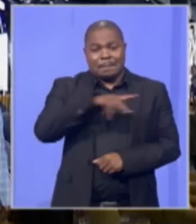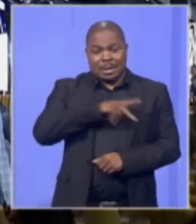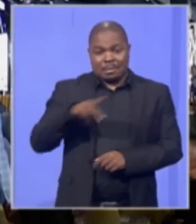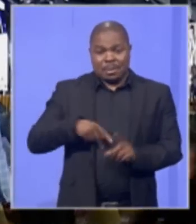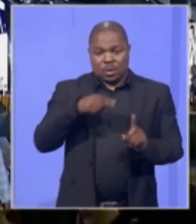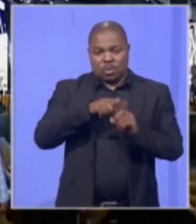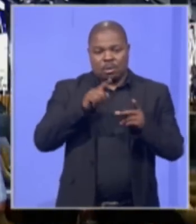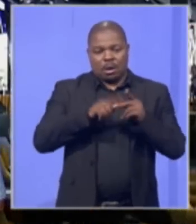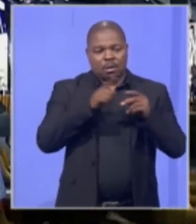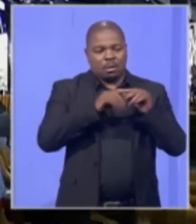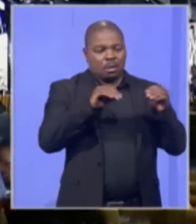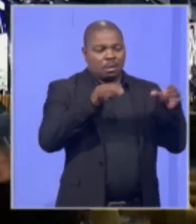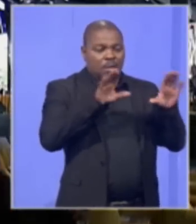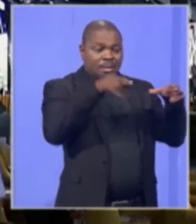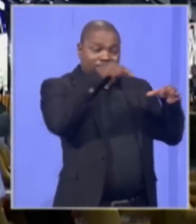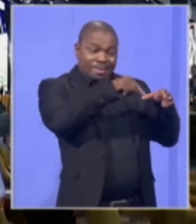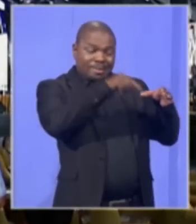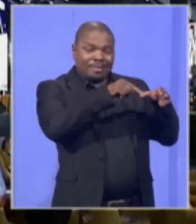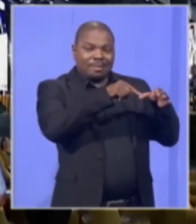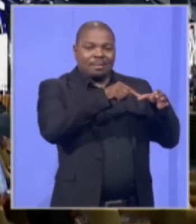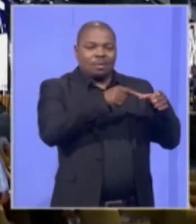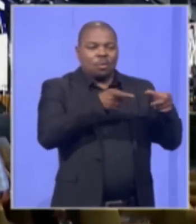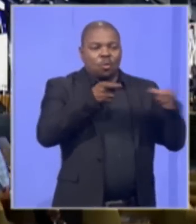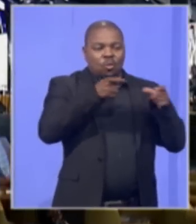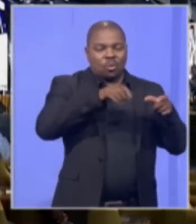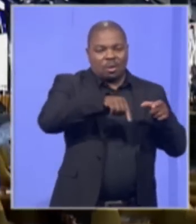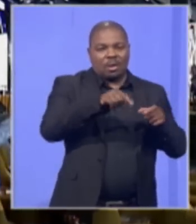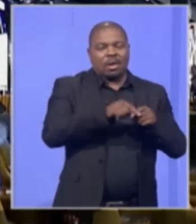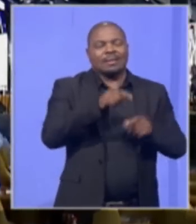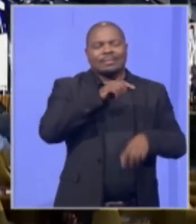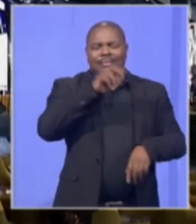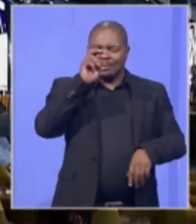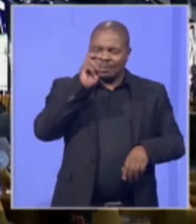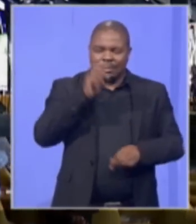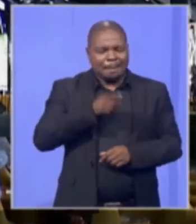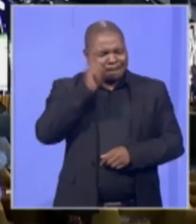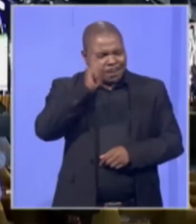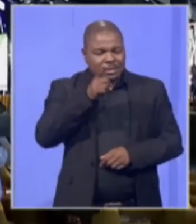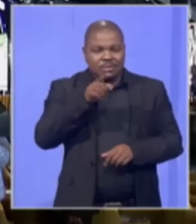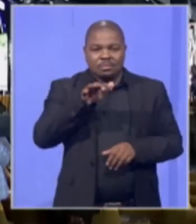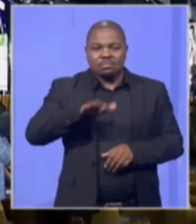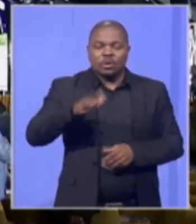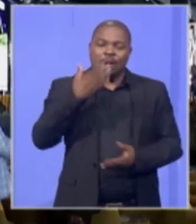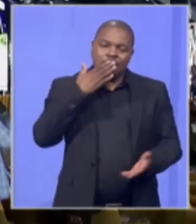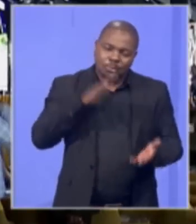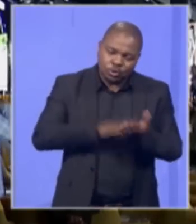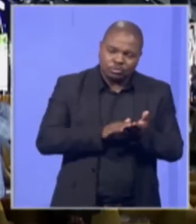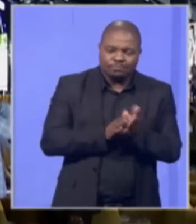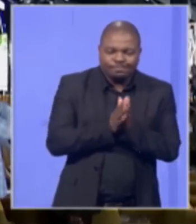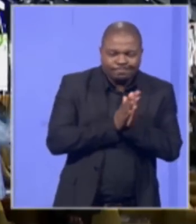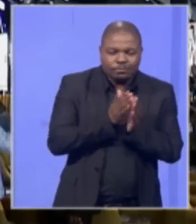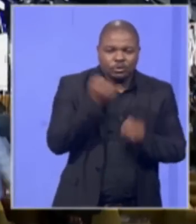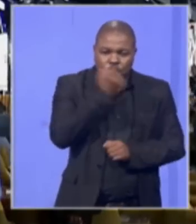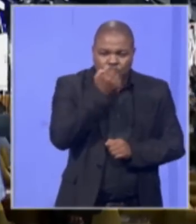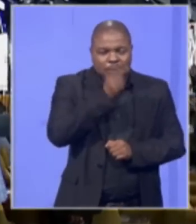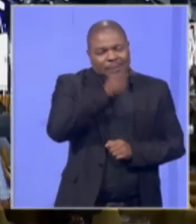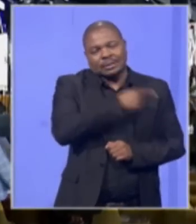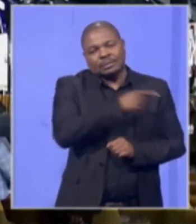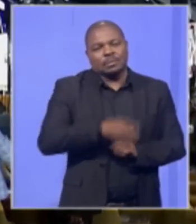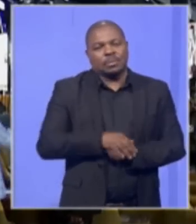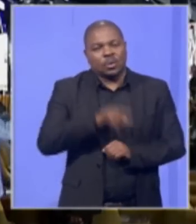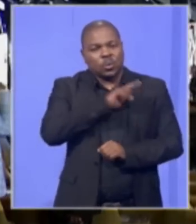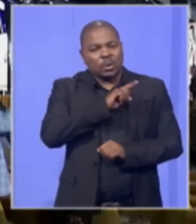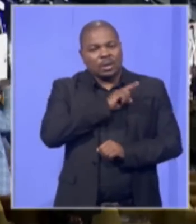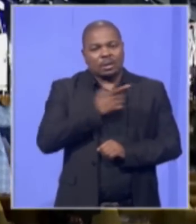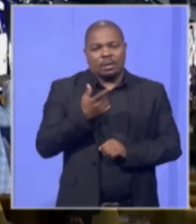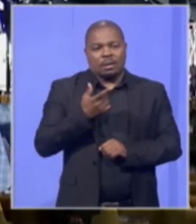and the ruling party owes people of the Free State an apology for the simple reason that there are communities